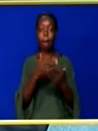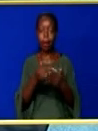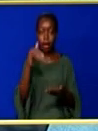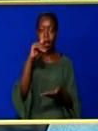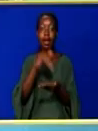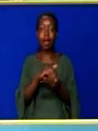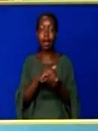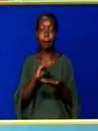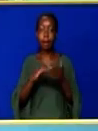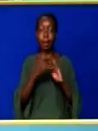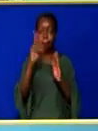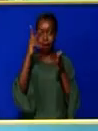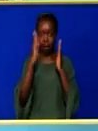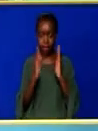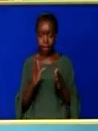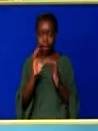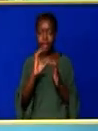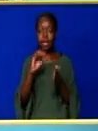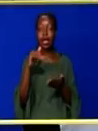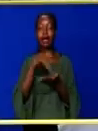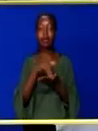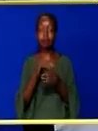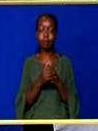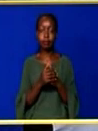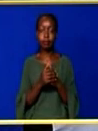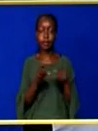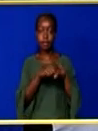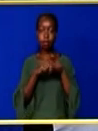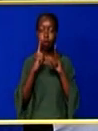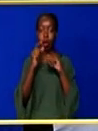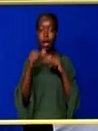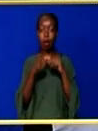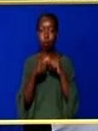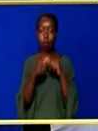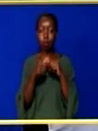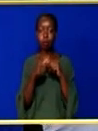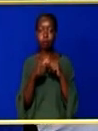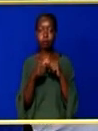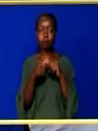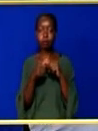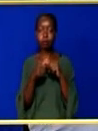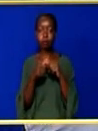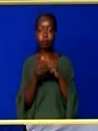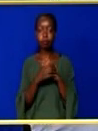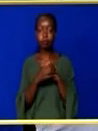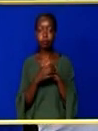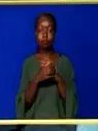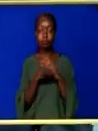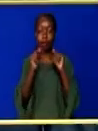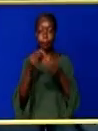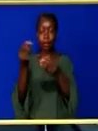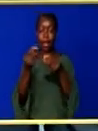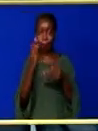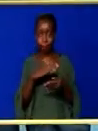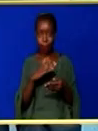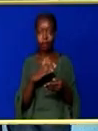reinstated back as a Kenyan citizen. Yes. And of course, you also talked about ways of... It can be revoked. Can be revoked, by the way. And one of them